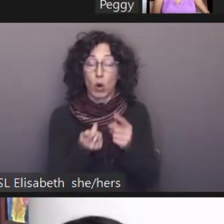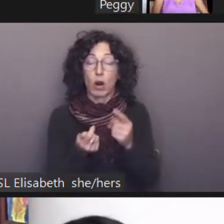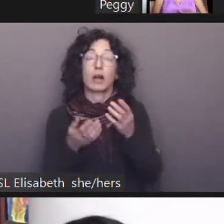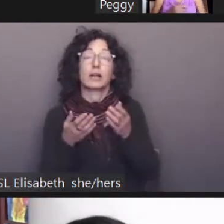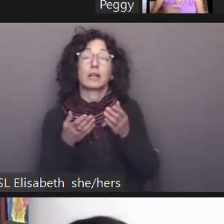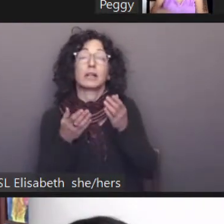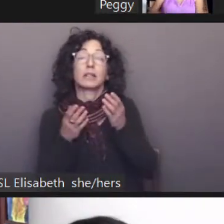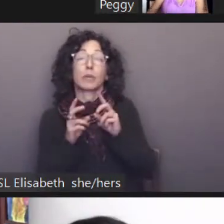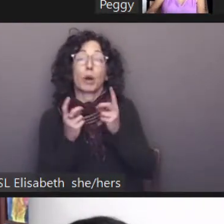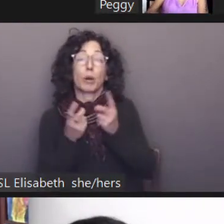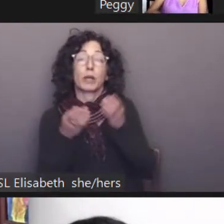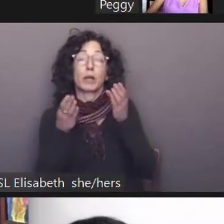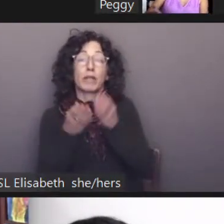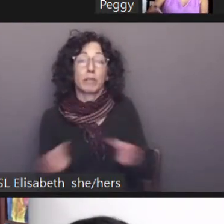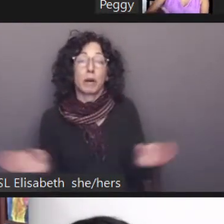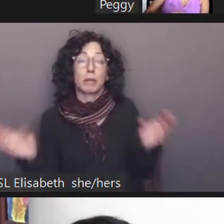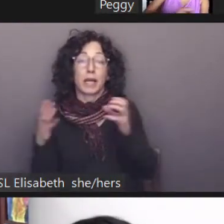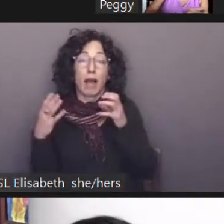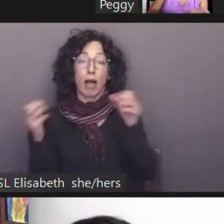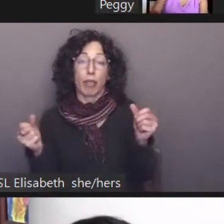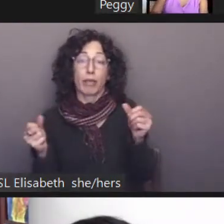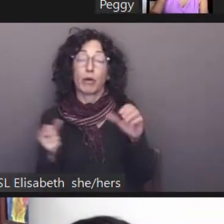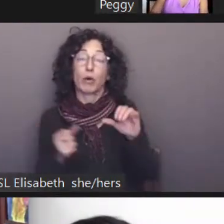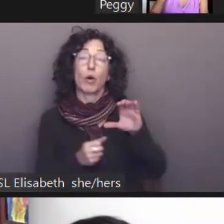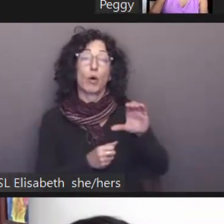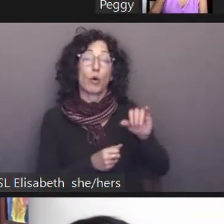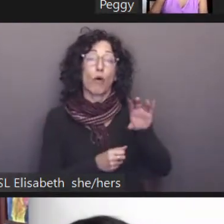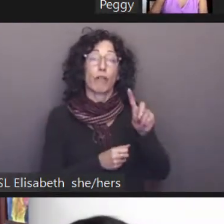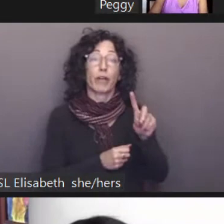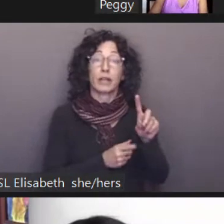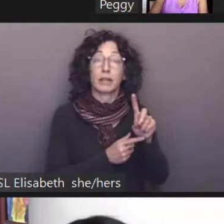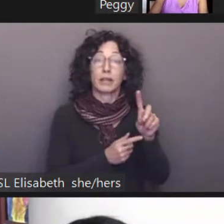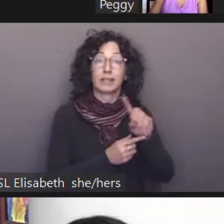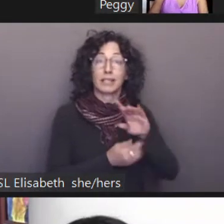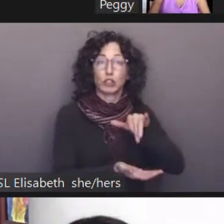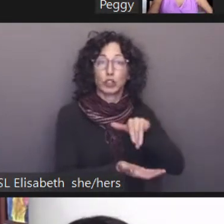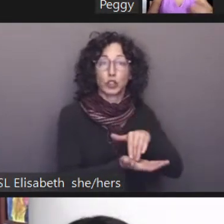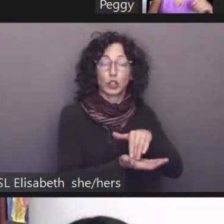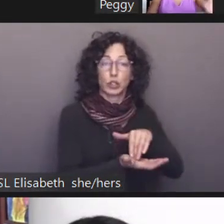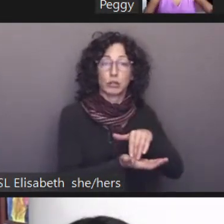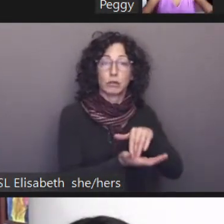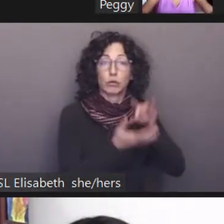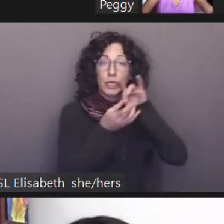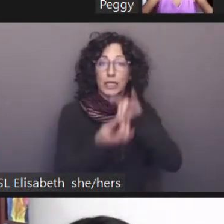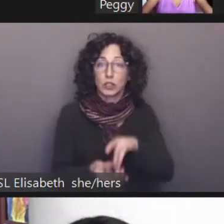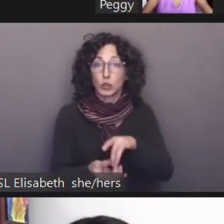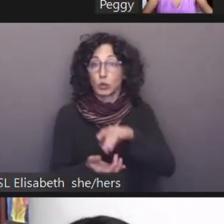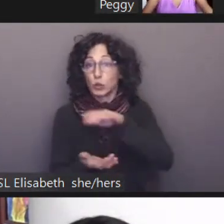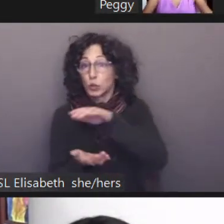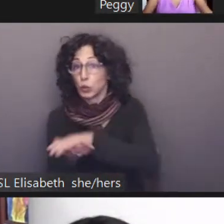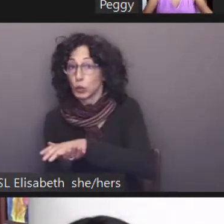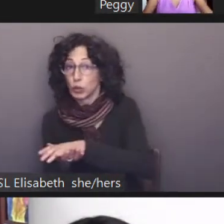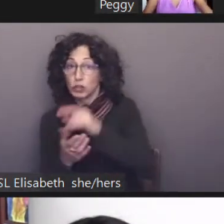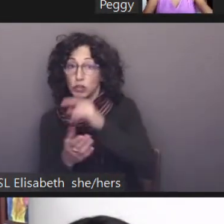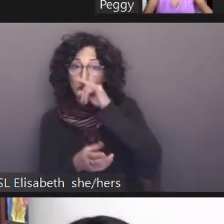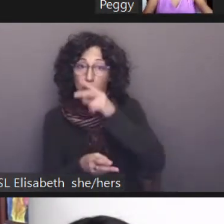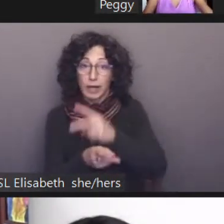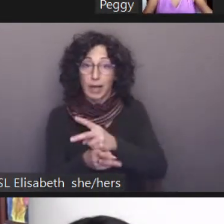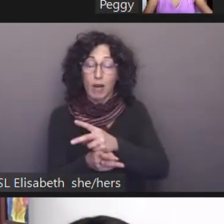Command Center that supports and responds to cases within schools, childcare, and youth